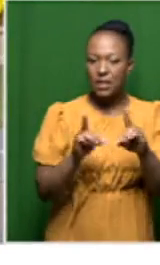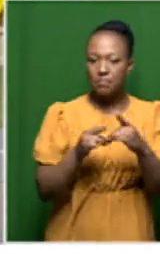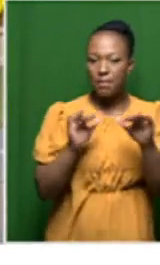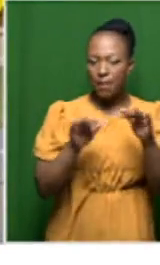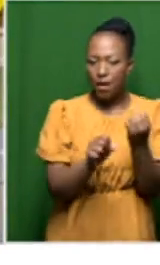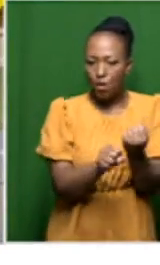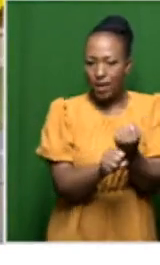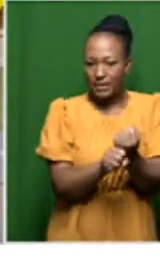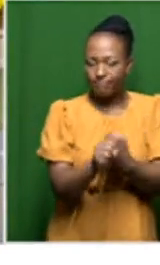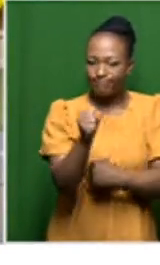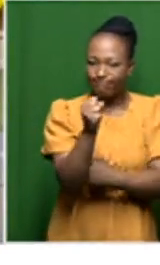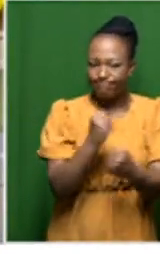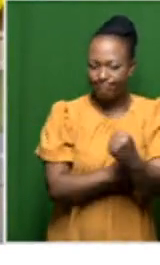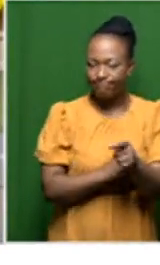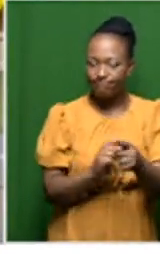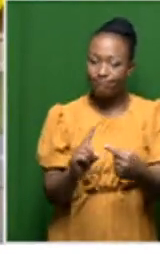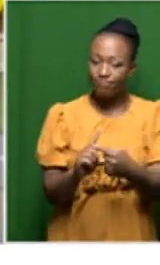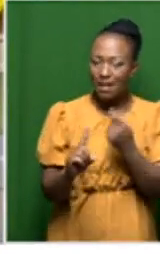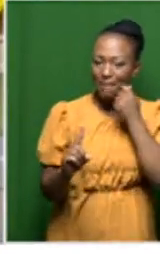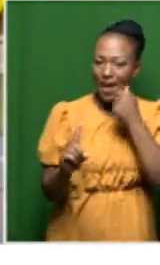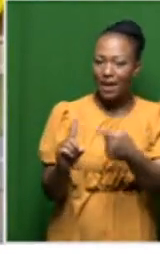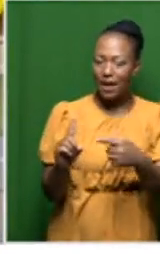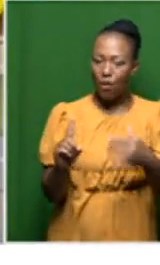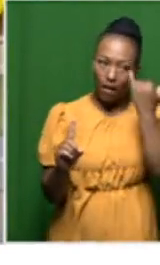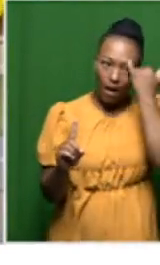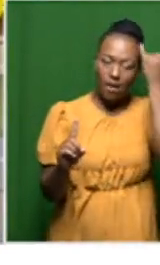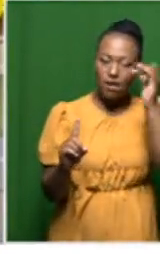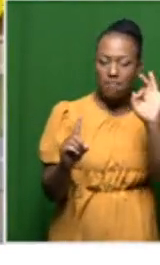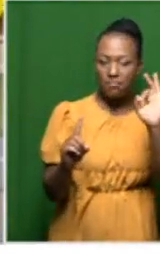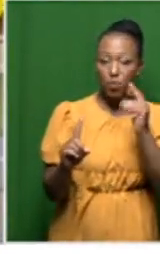Infrastructure. And, of course, he is the man, the brains behind all of this. So let's see where it takes us.